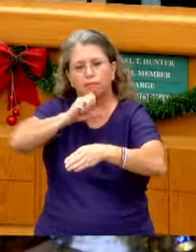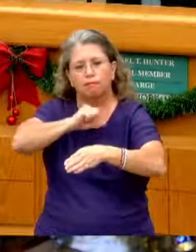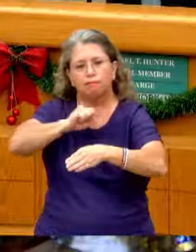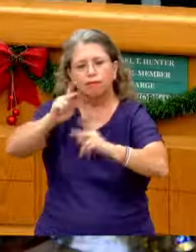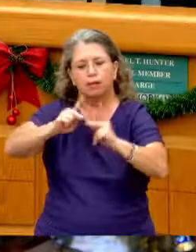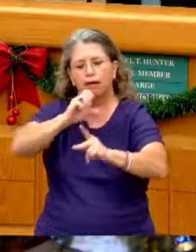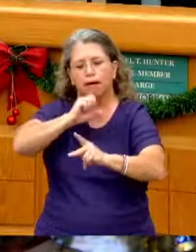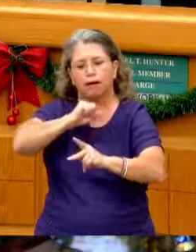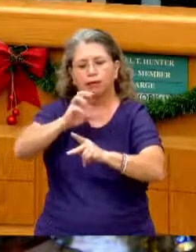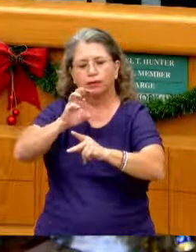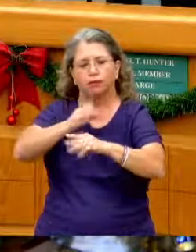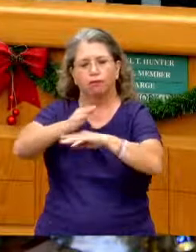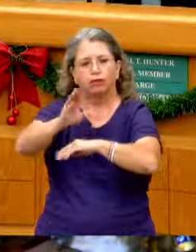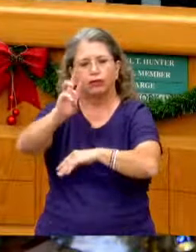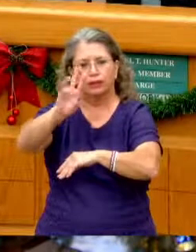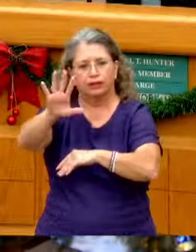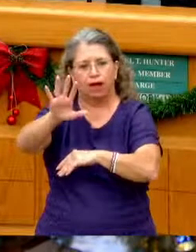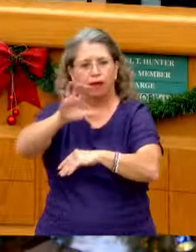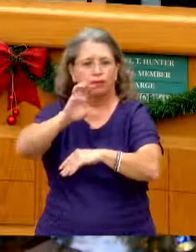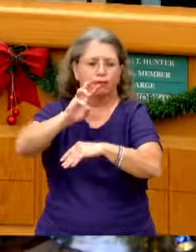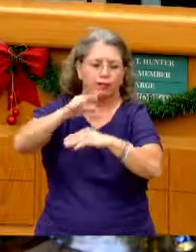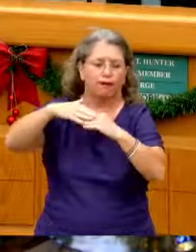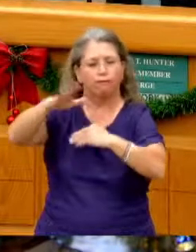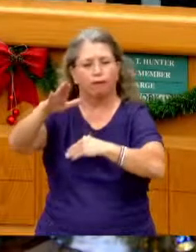vaccine. We're going to direct you to our